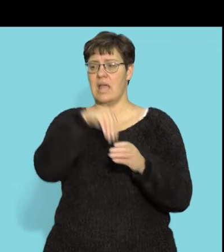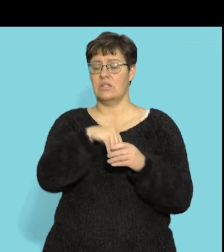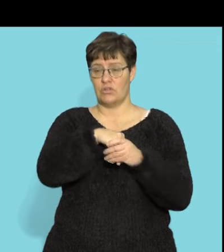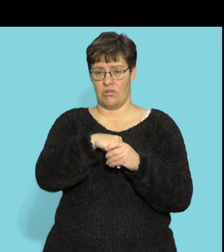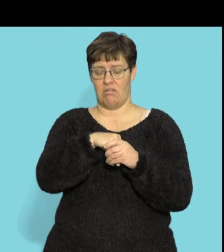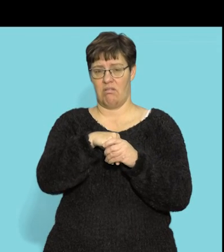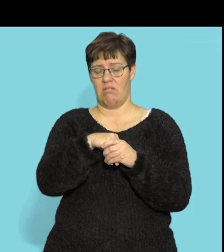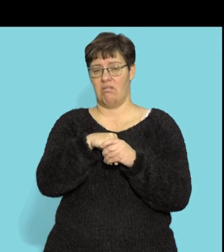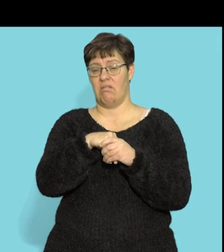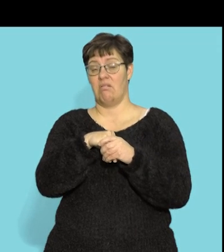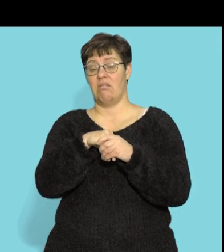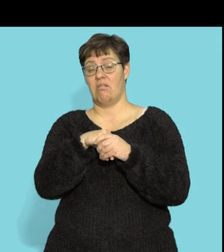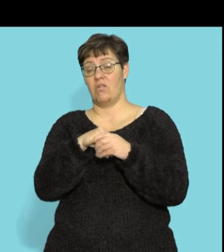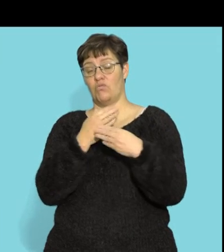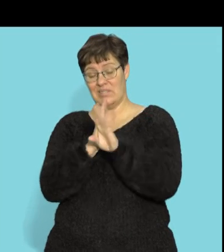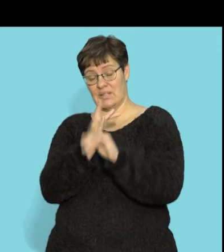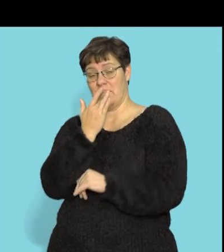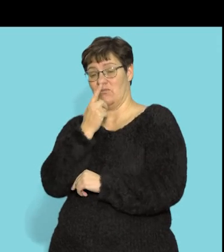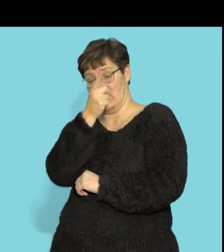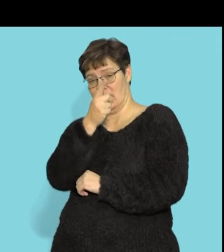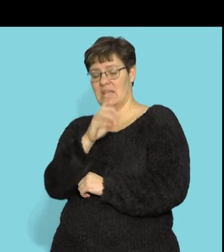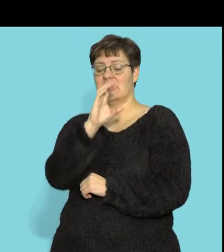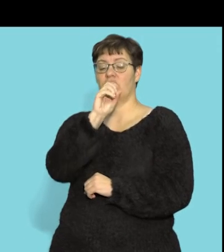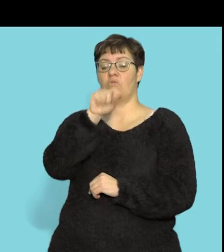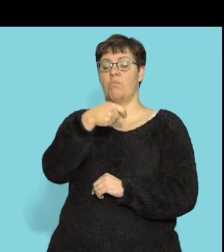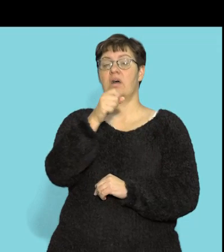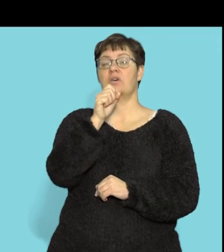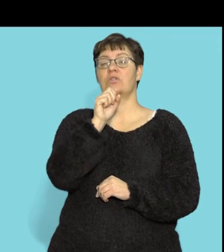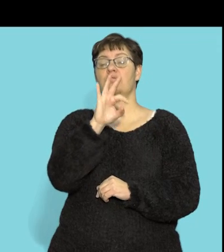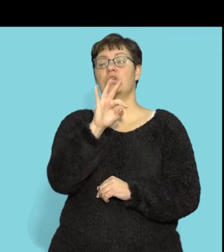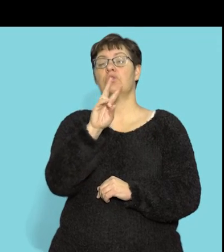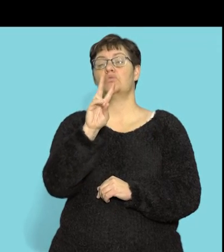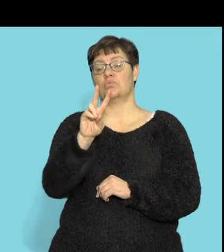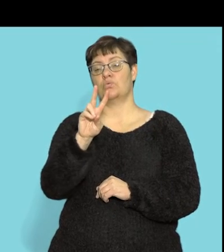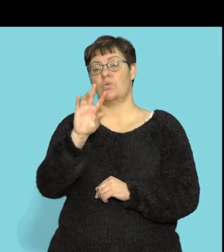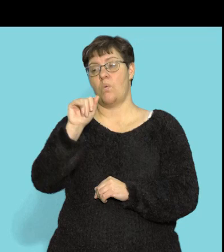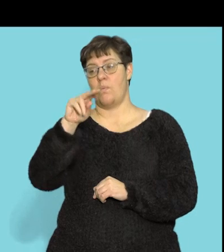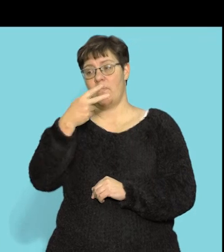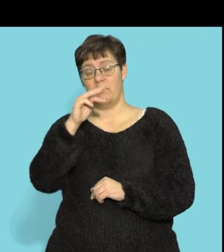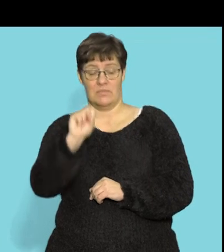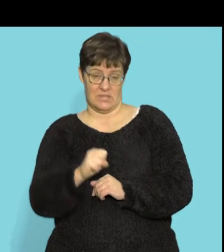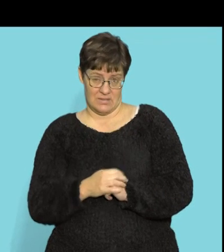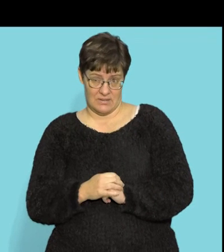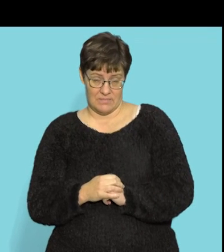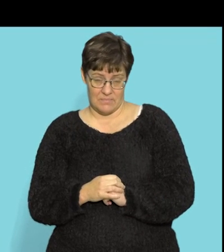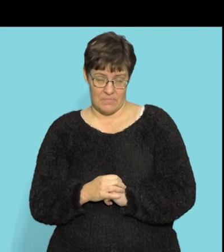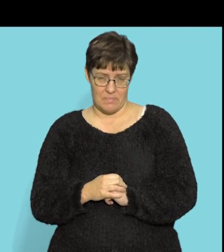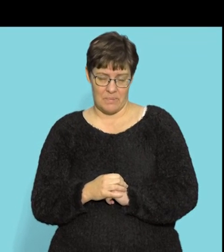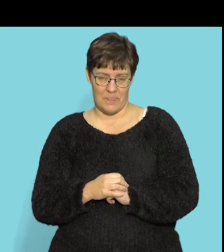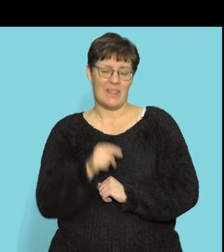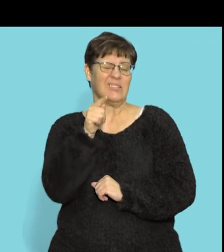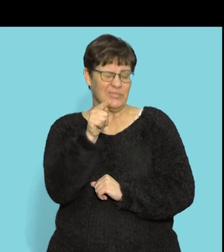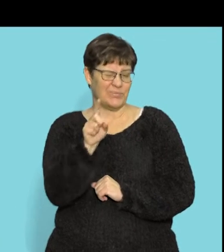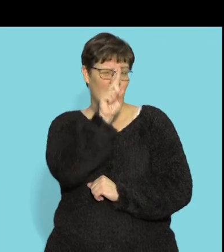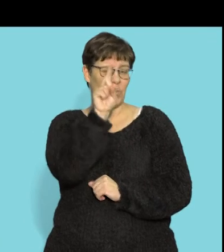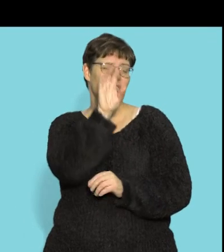internal resistance of the battery, which is 0.32 ohms. Right. So this